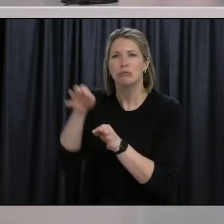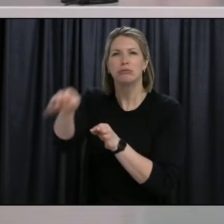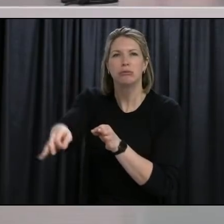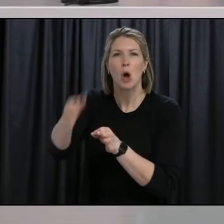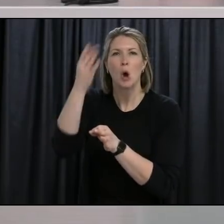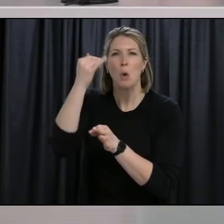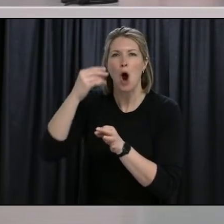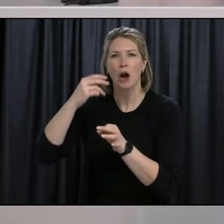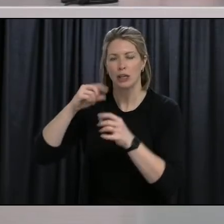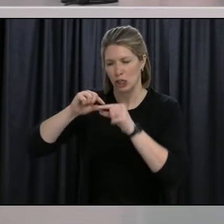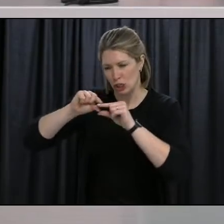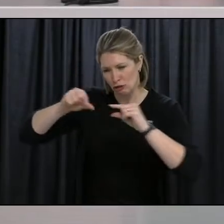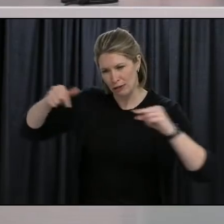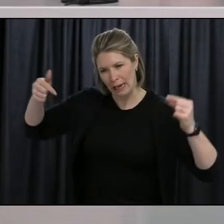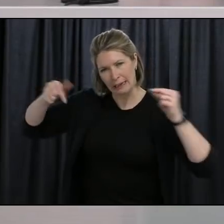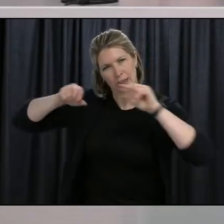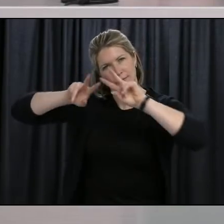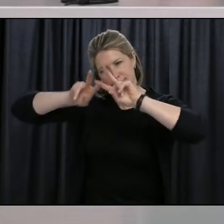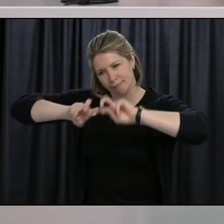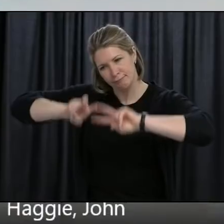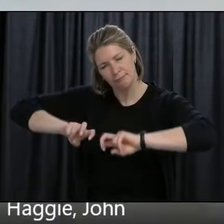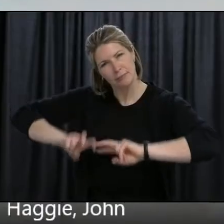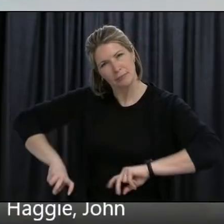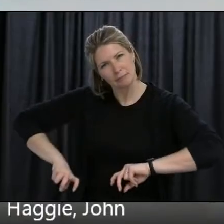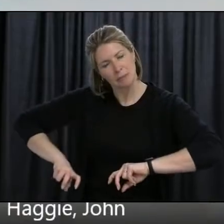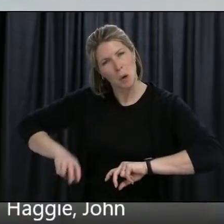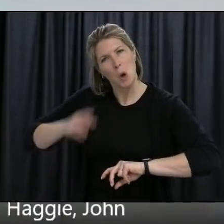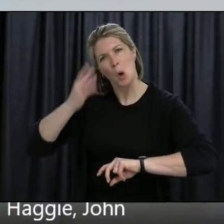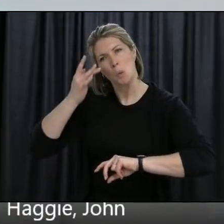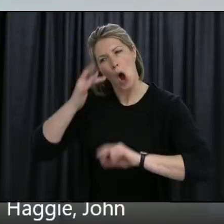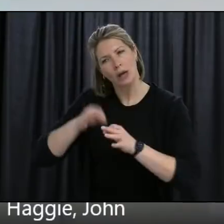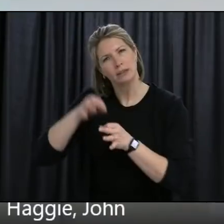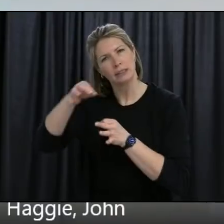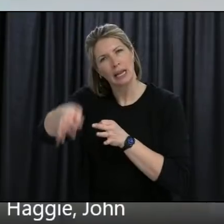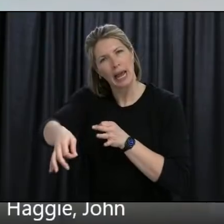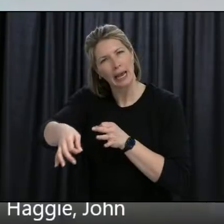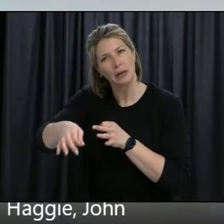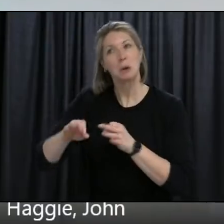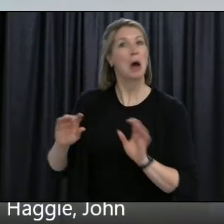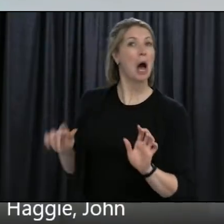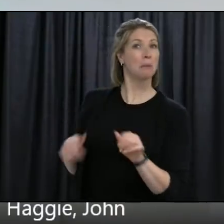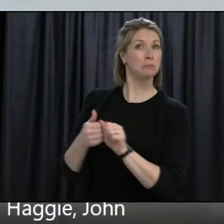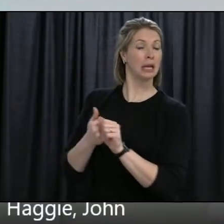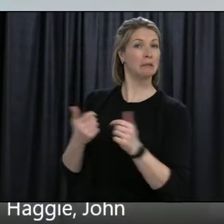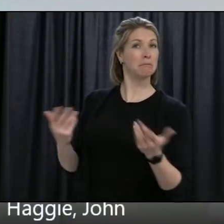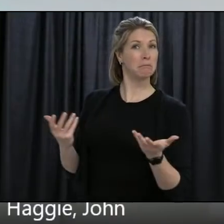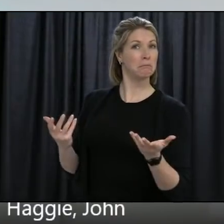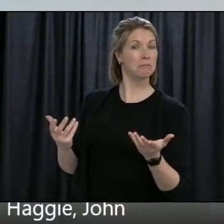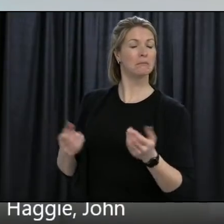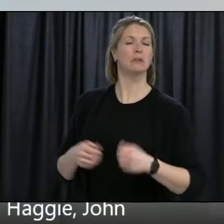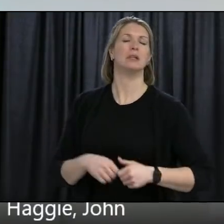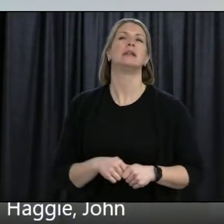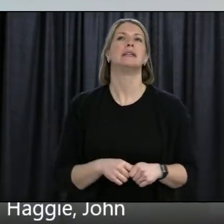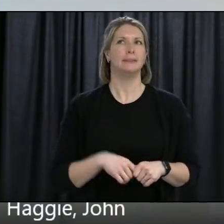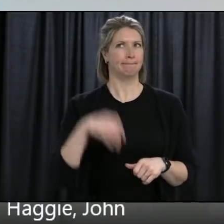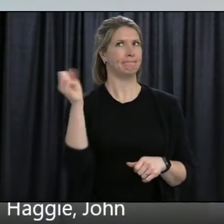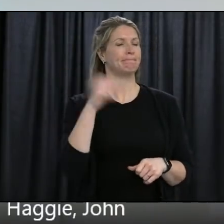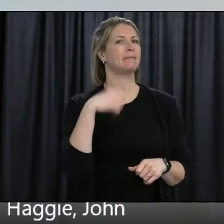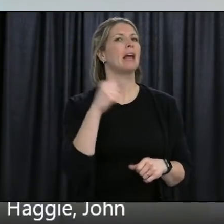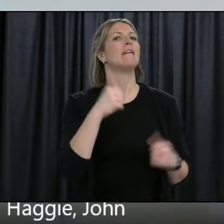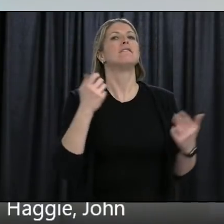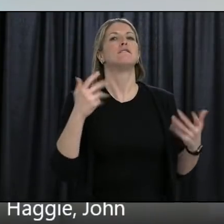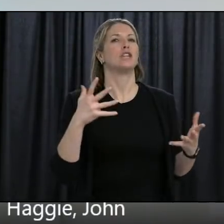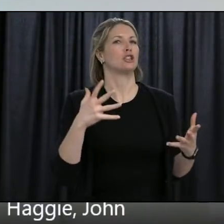Well, I can provide that, Elizabeth. It has been delayed, basically because we have 2 new